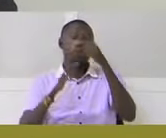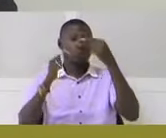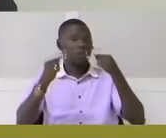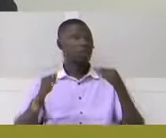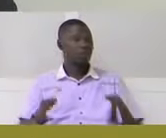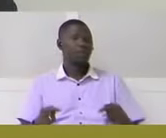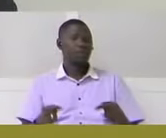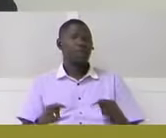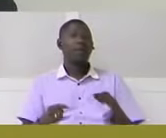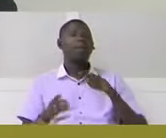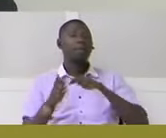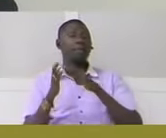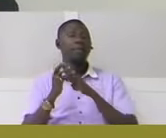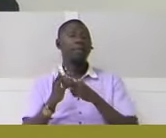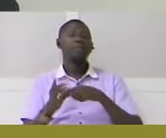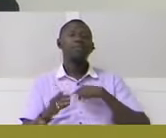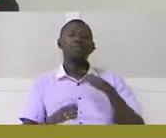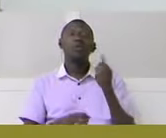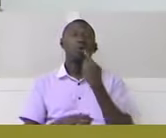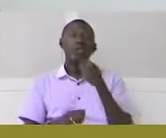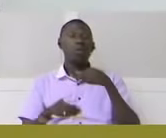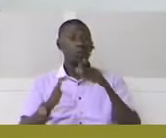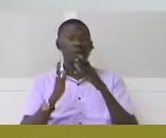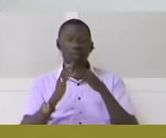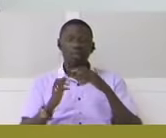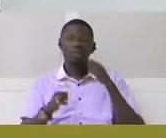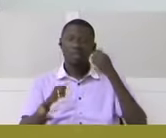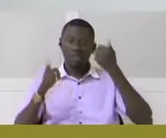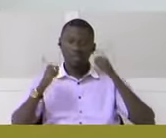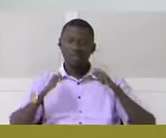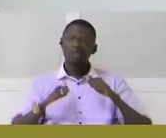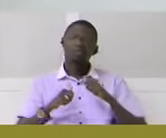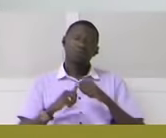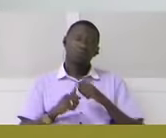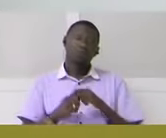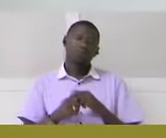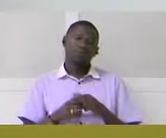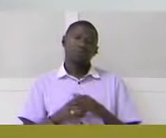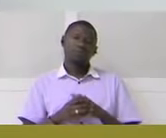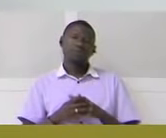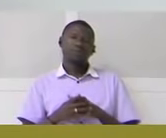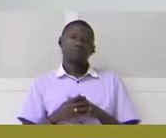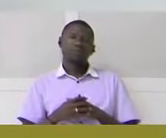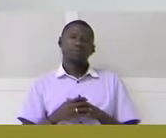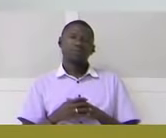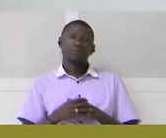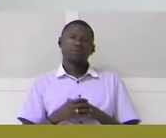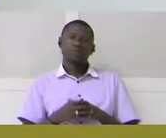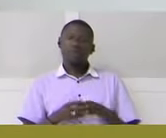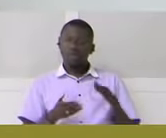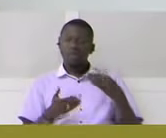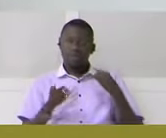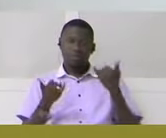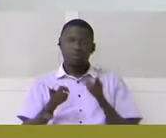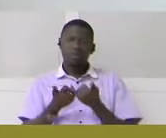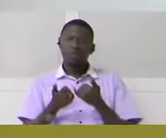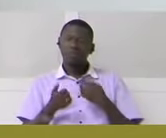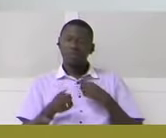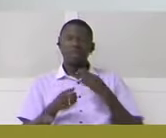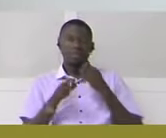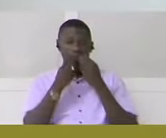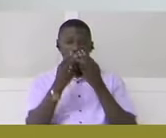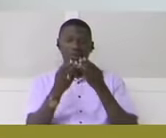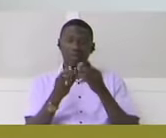ko drone sa sabuno. Still is the mind. I am speaking by mind, but Hani? Not physical. Hani kabi hakilolam. Bari med